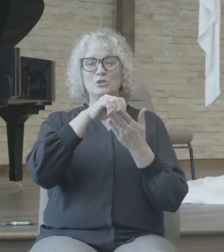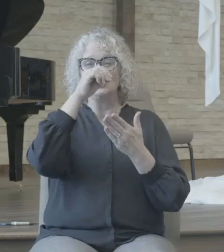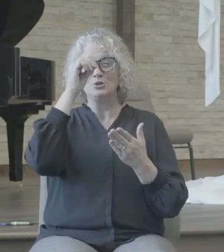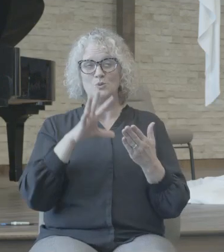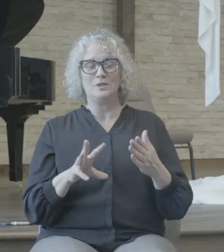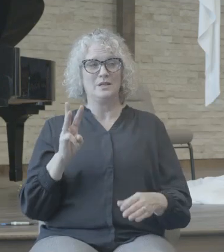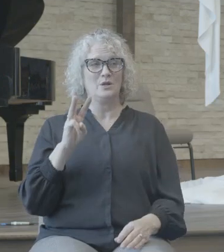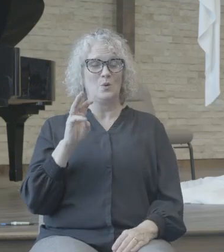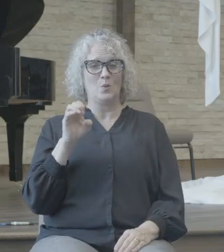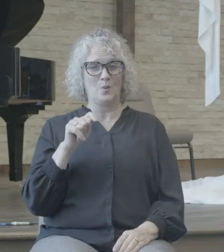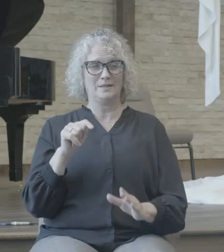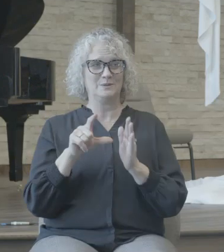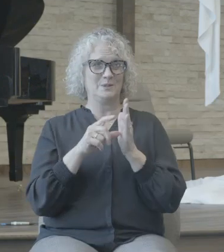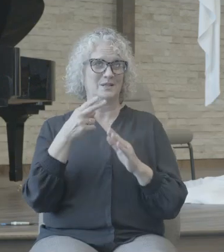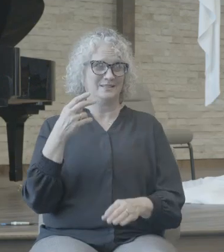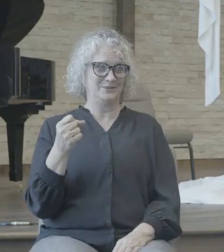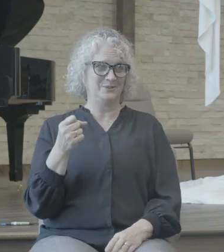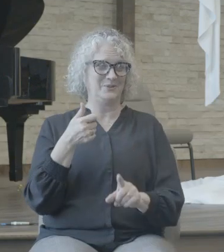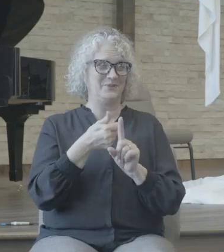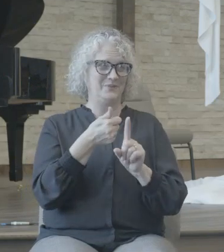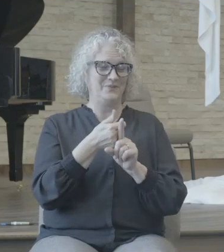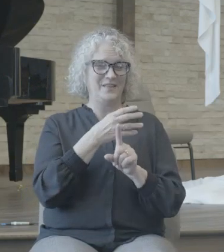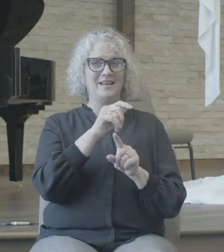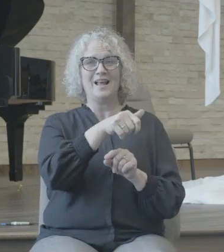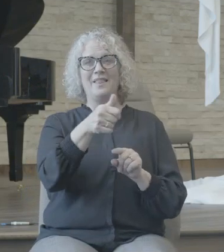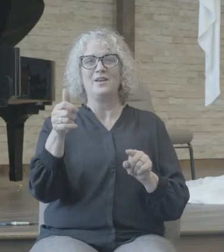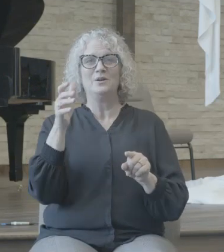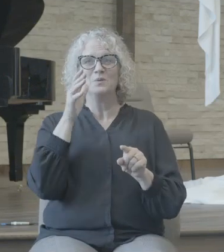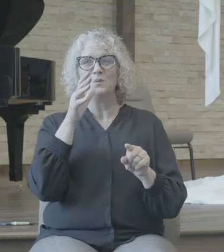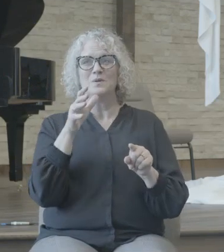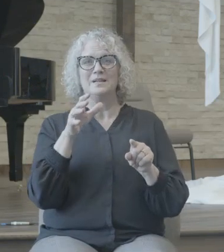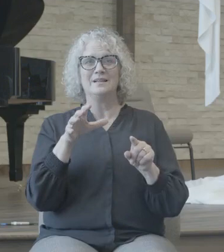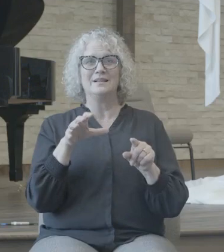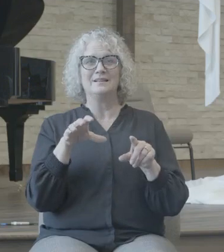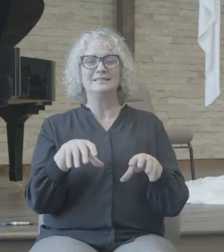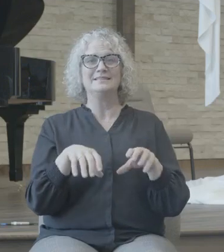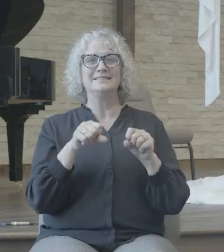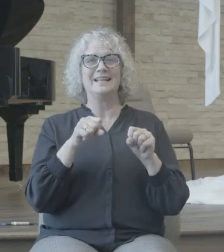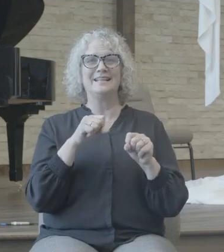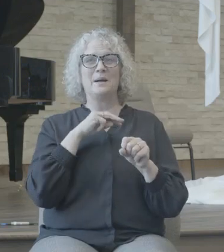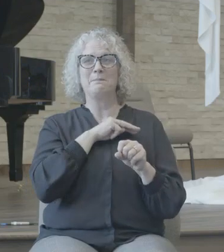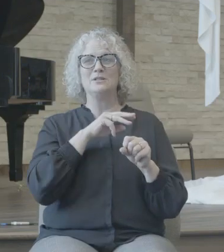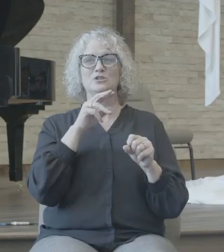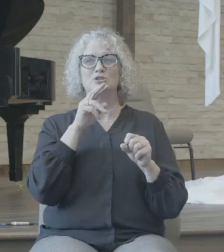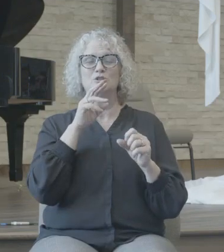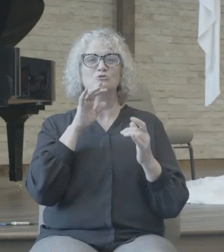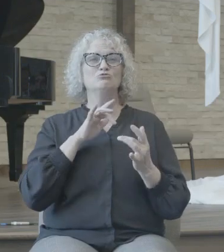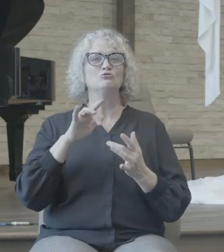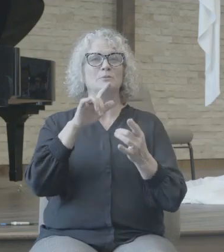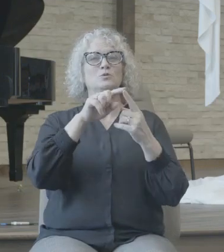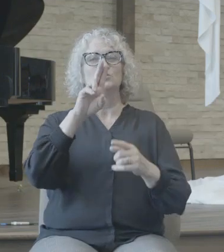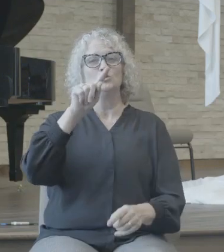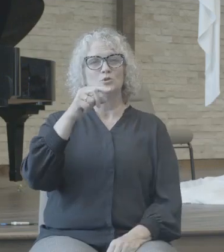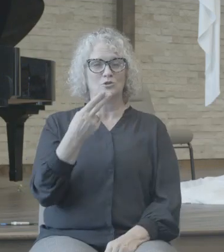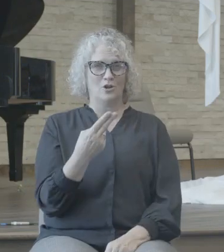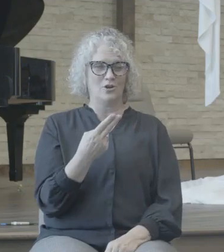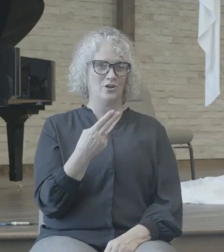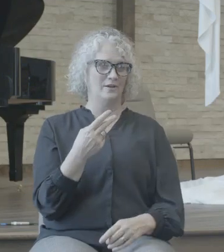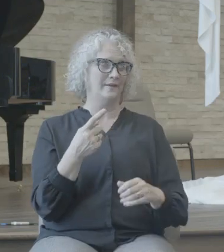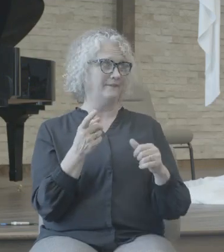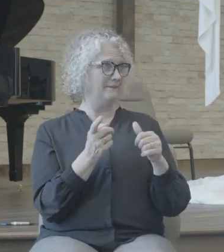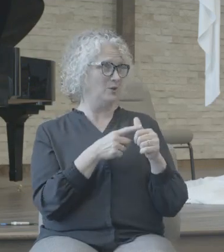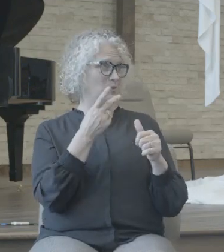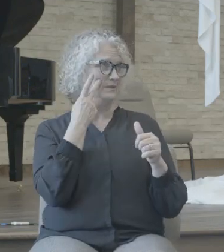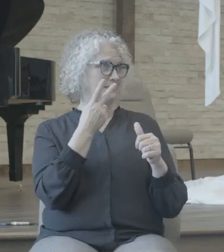High School, and she and others are going to be taking a mission trip to Utah. And so first we'll take a look at